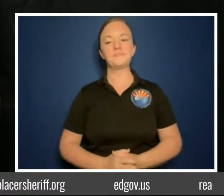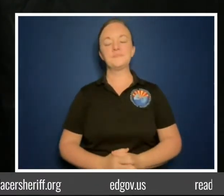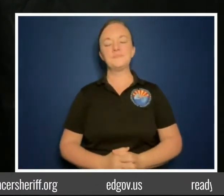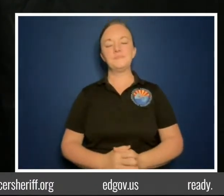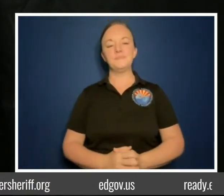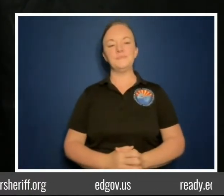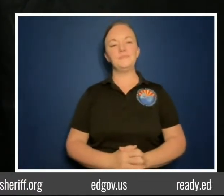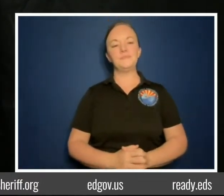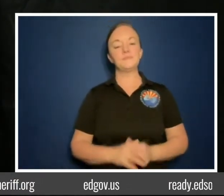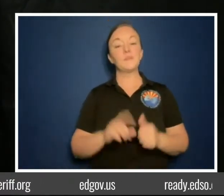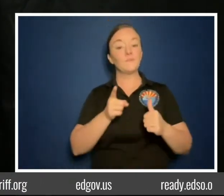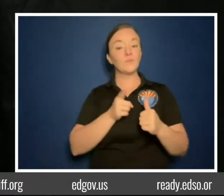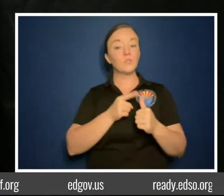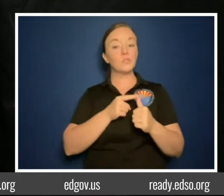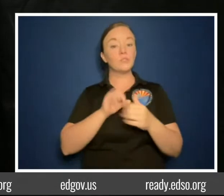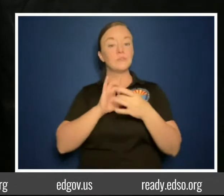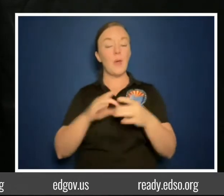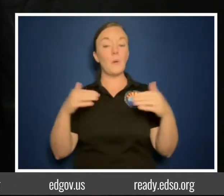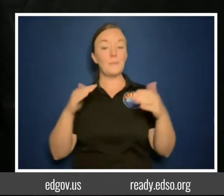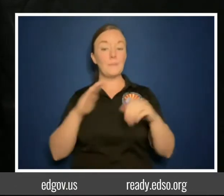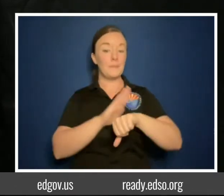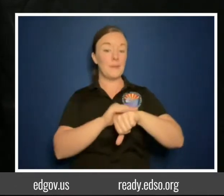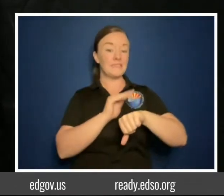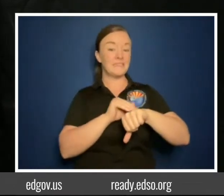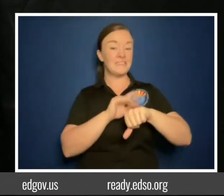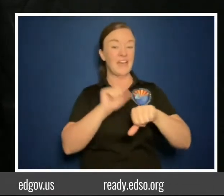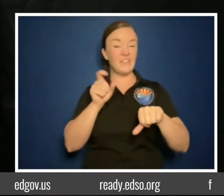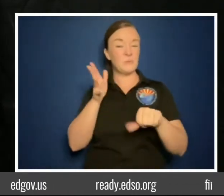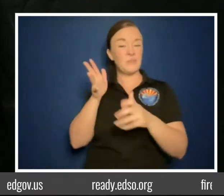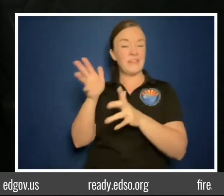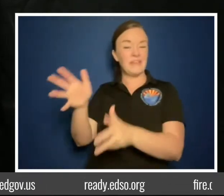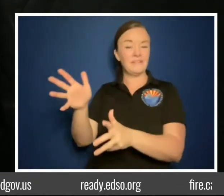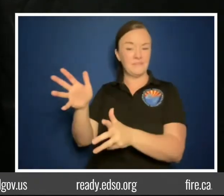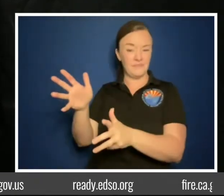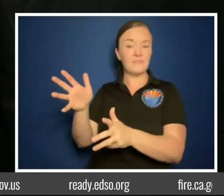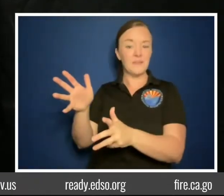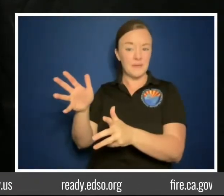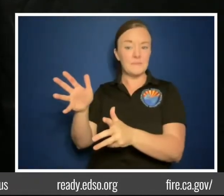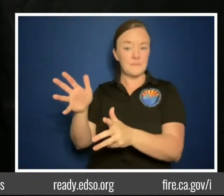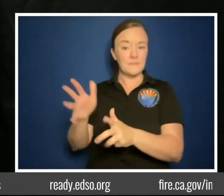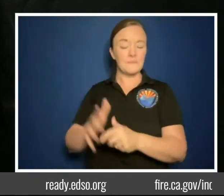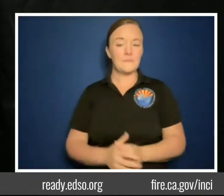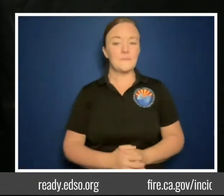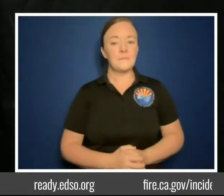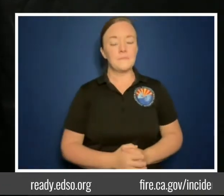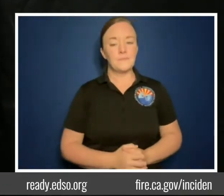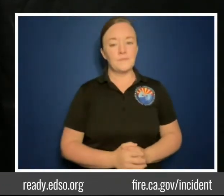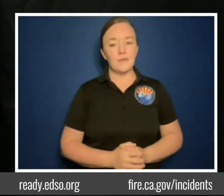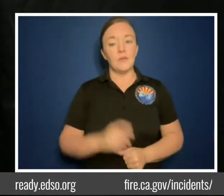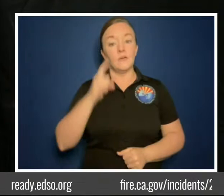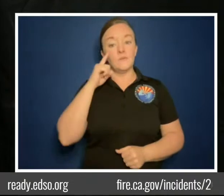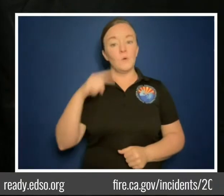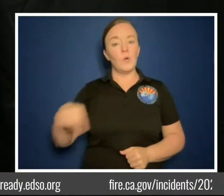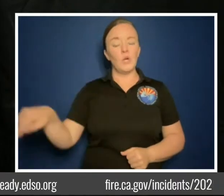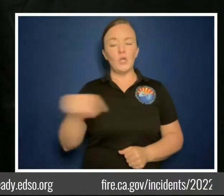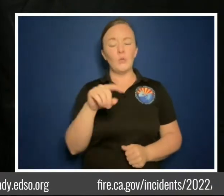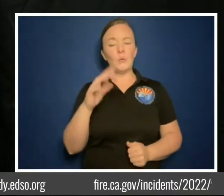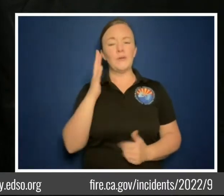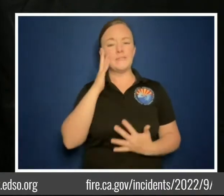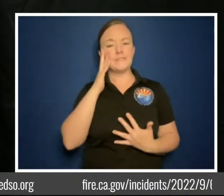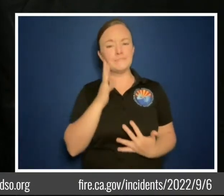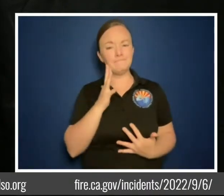course, the first one is about pets who had to be left behind. For those of you who unfortunately had to leave your pets